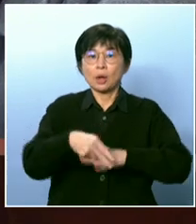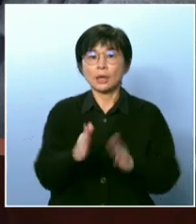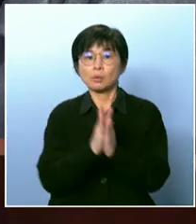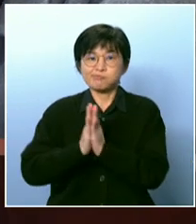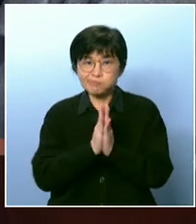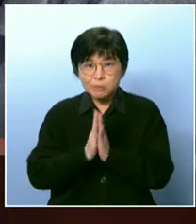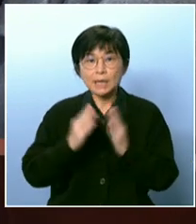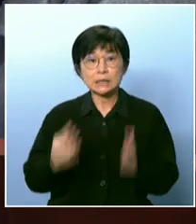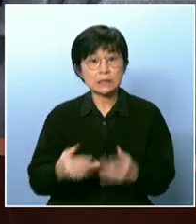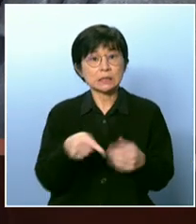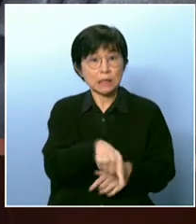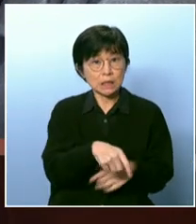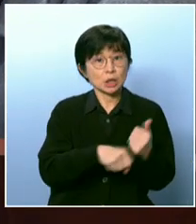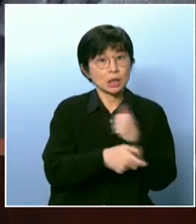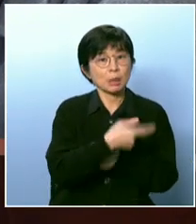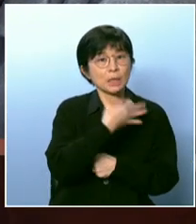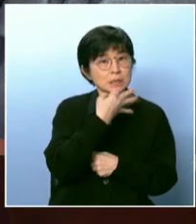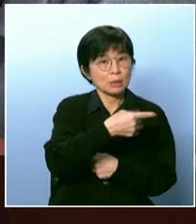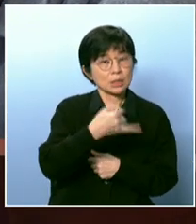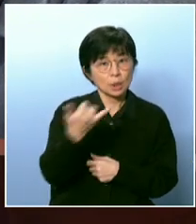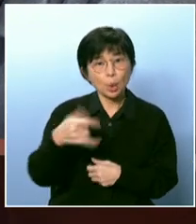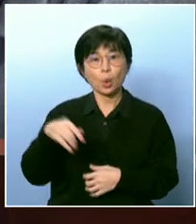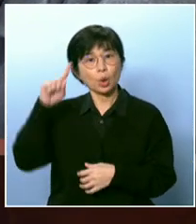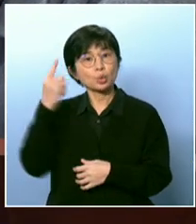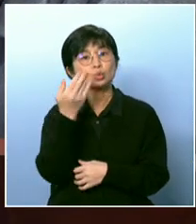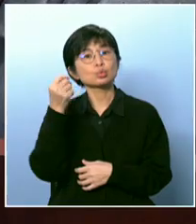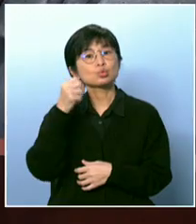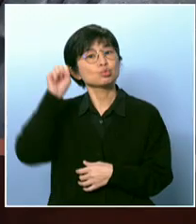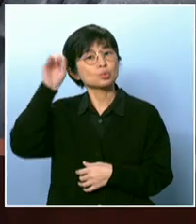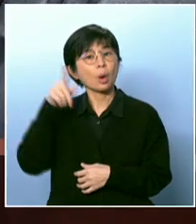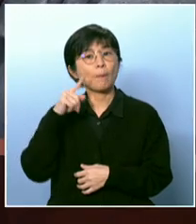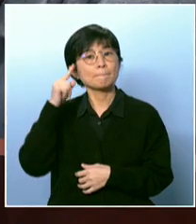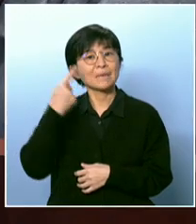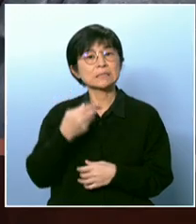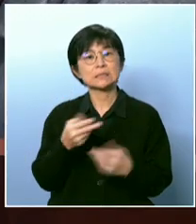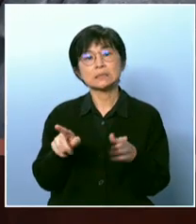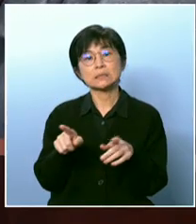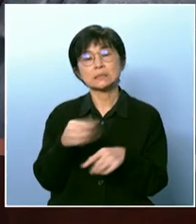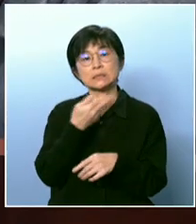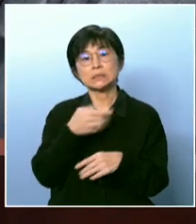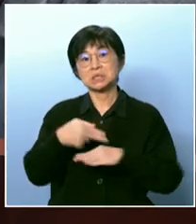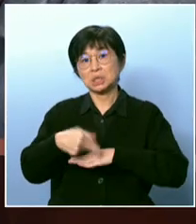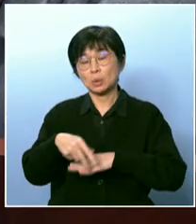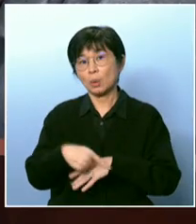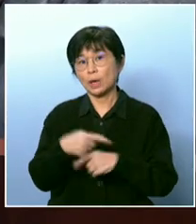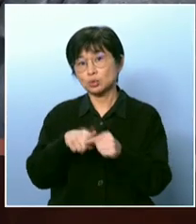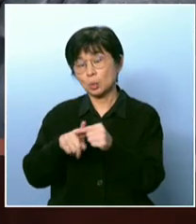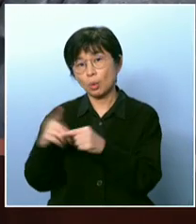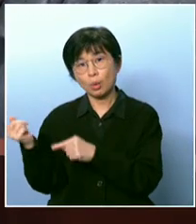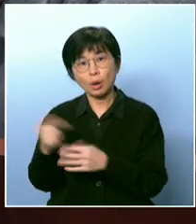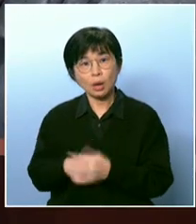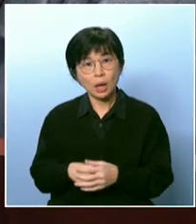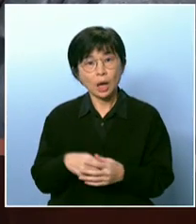Child Development Fund and the Strive and Rise program are complementary. The Child Development Fund would